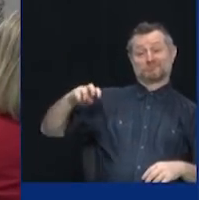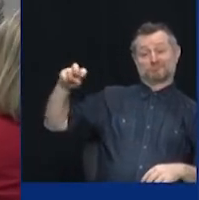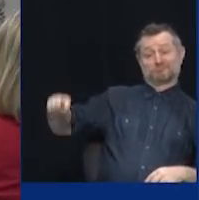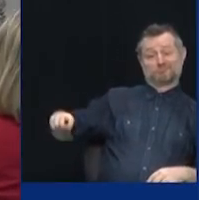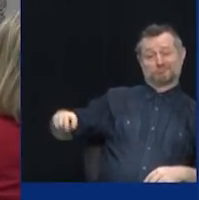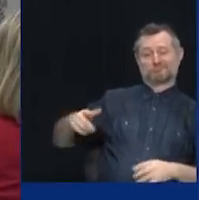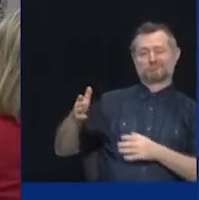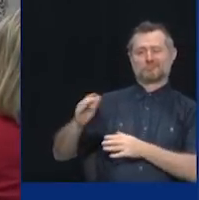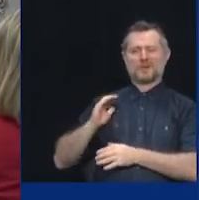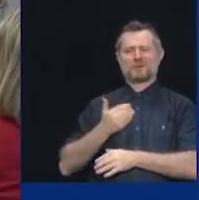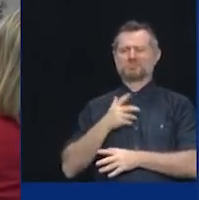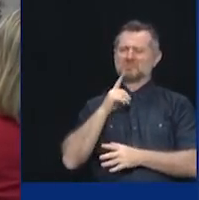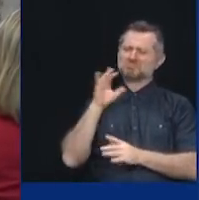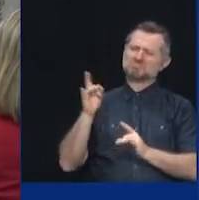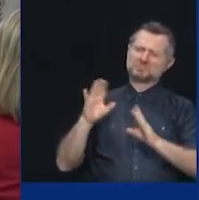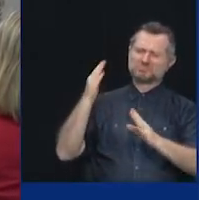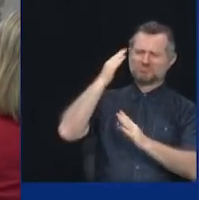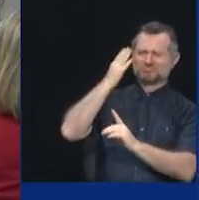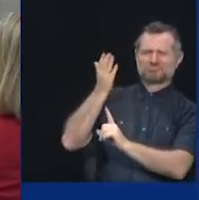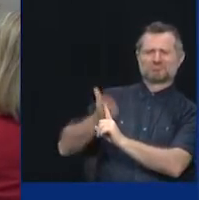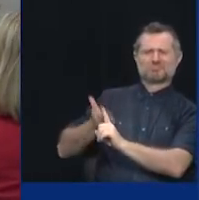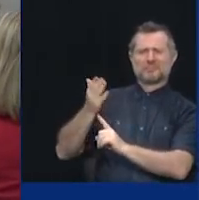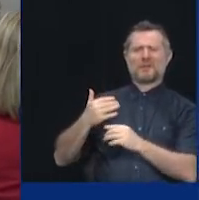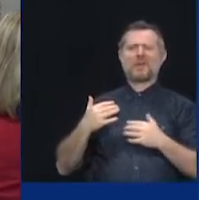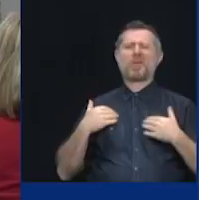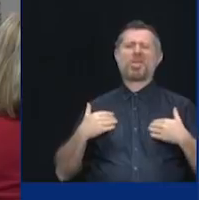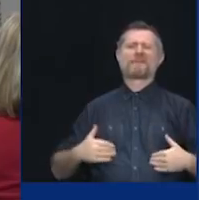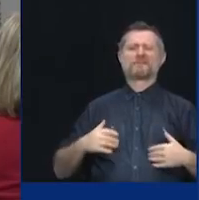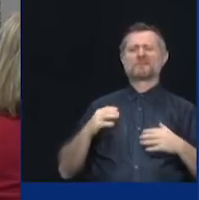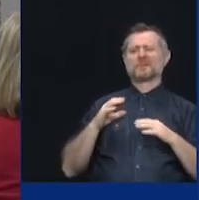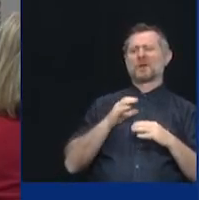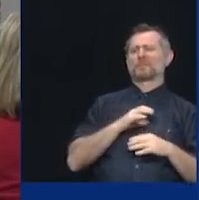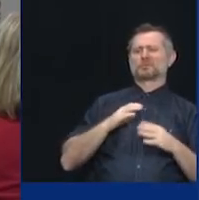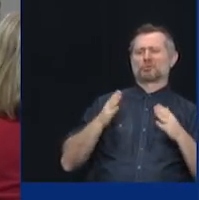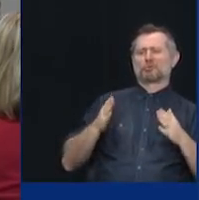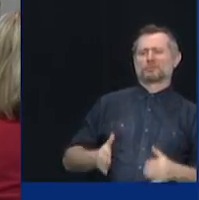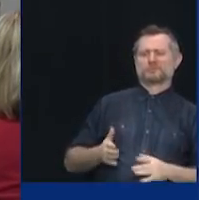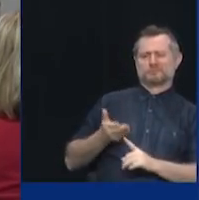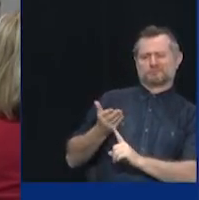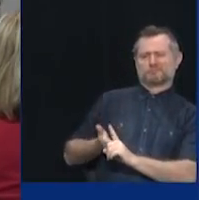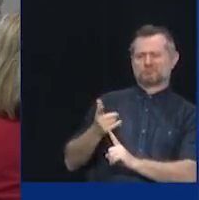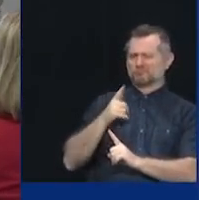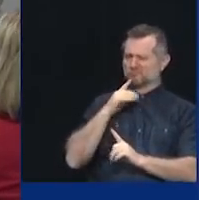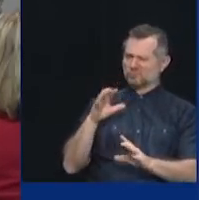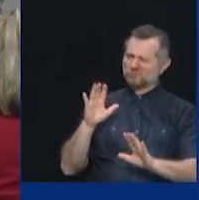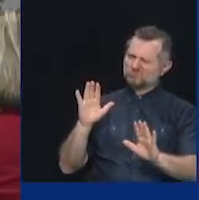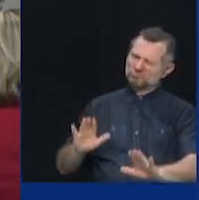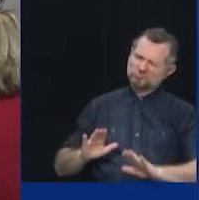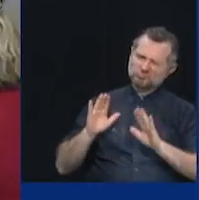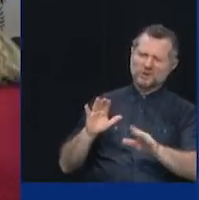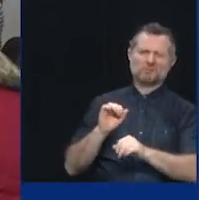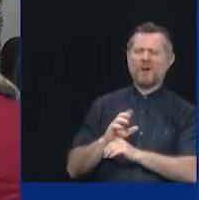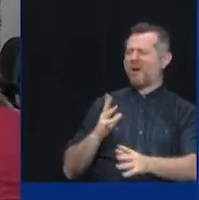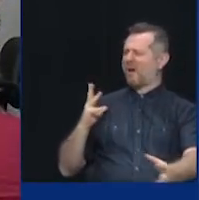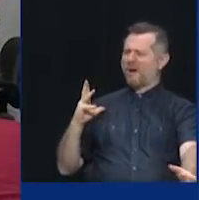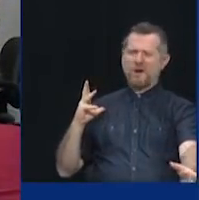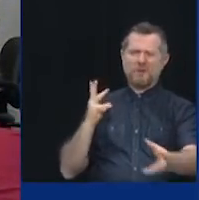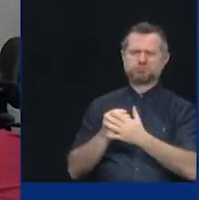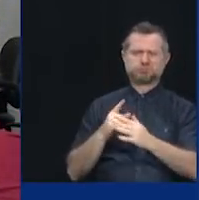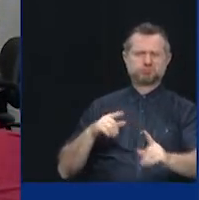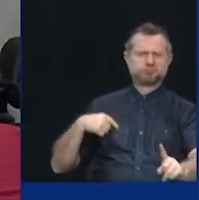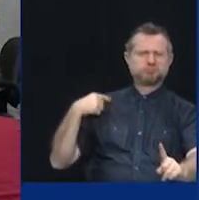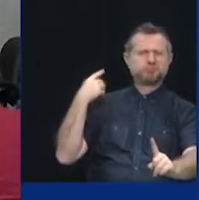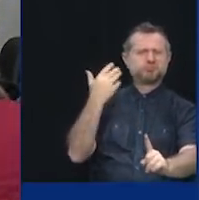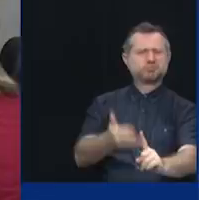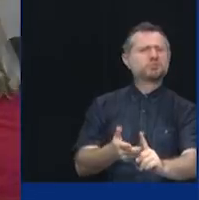commissioner, who's done an outstanding job all through this very long and trying COVID experience,